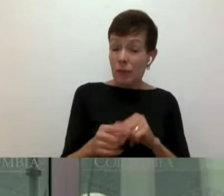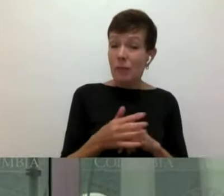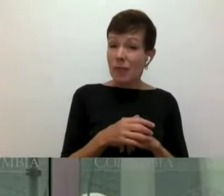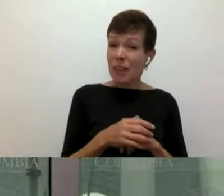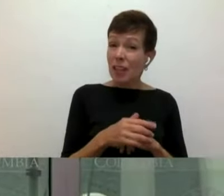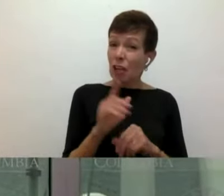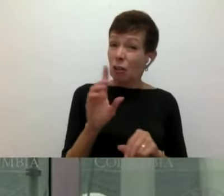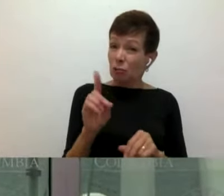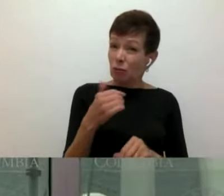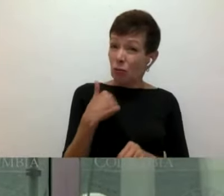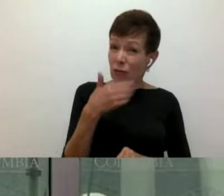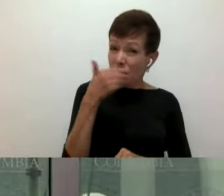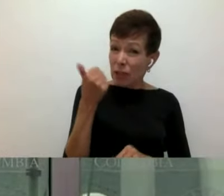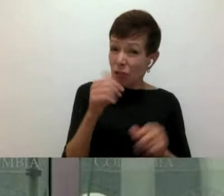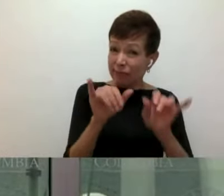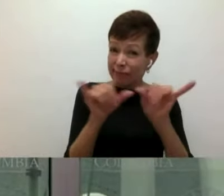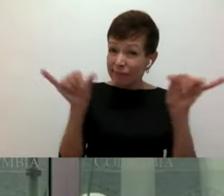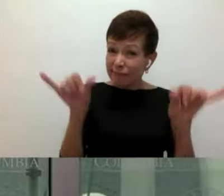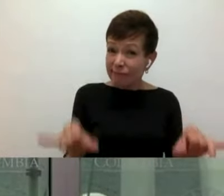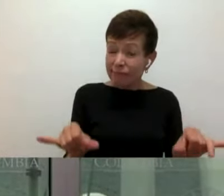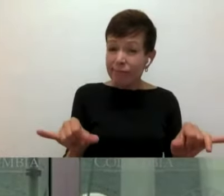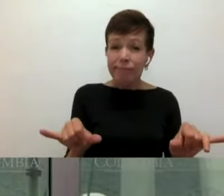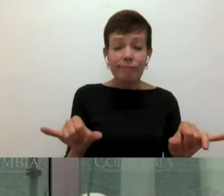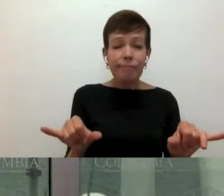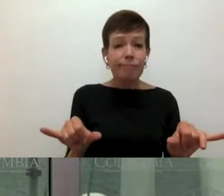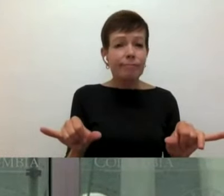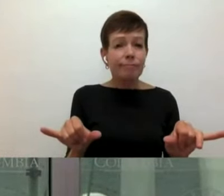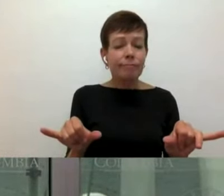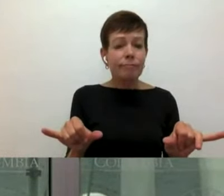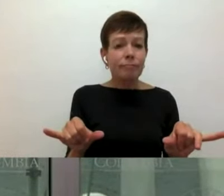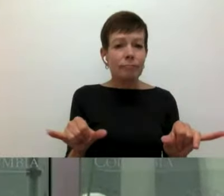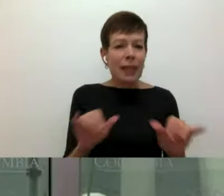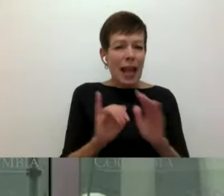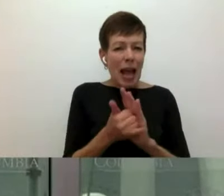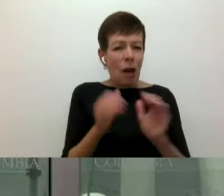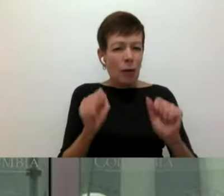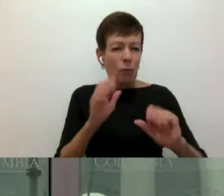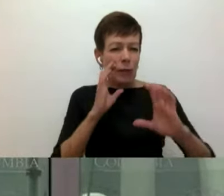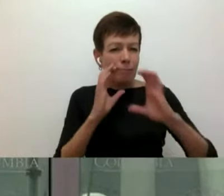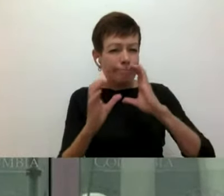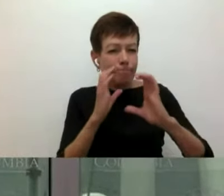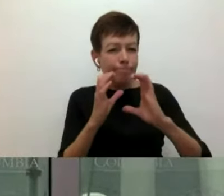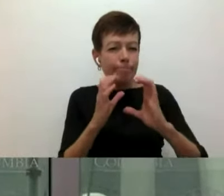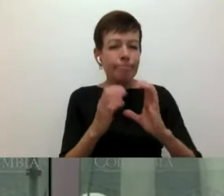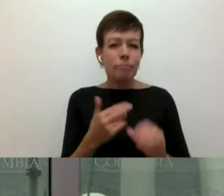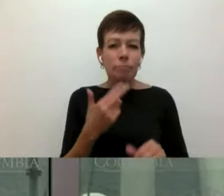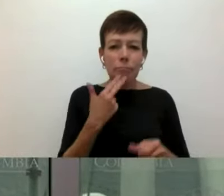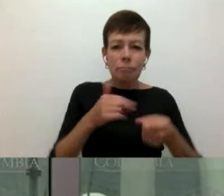way? Is there a possibility of maybe a more unified provincial kind of system